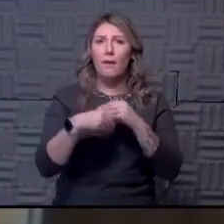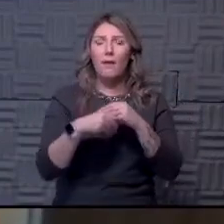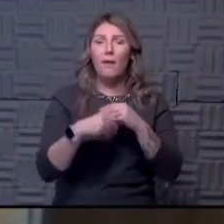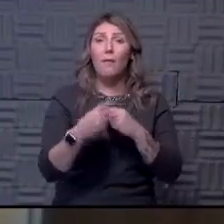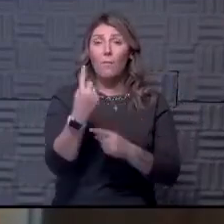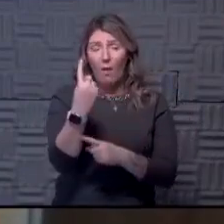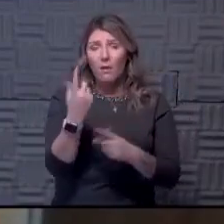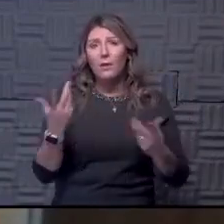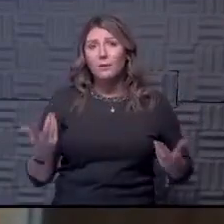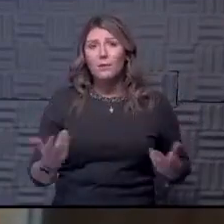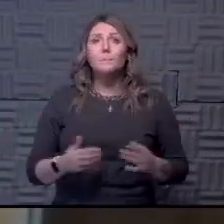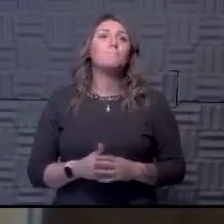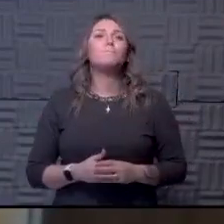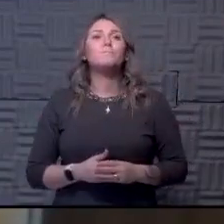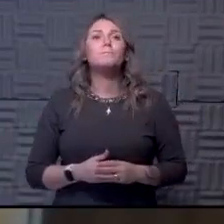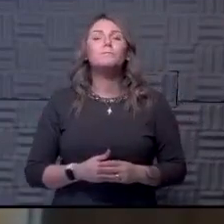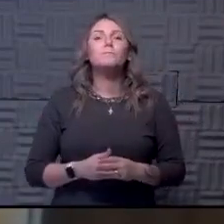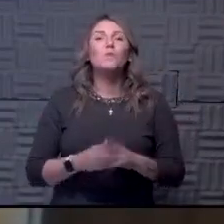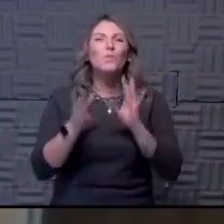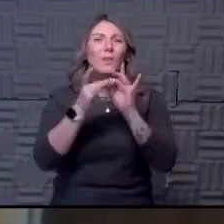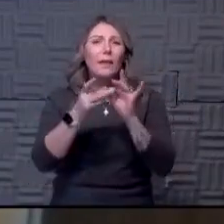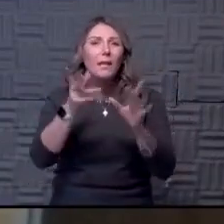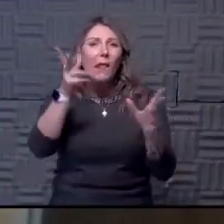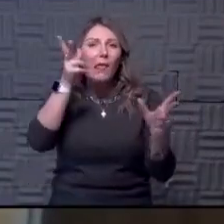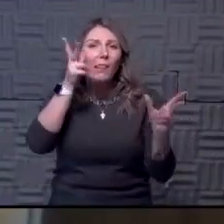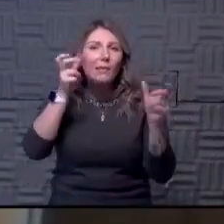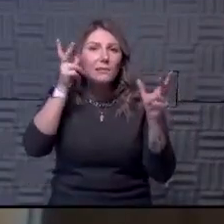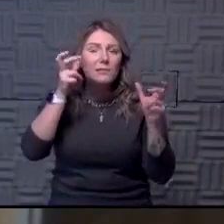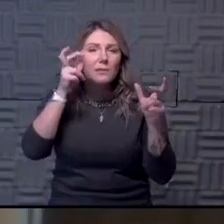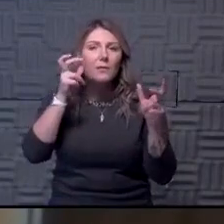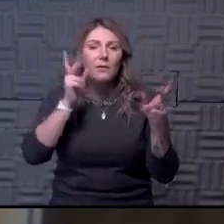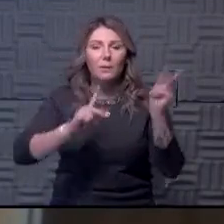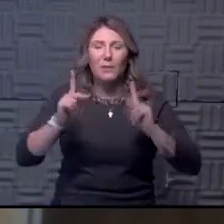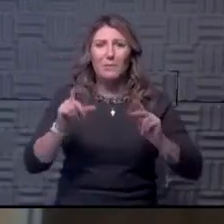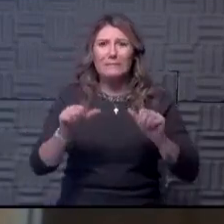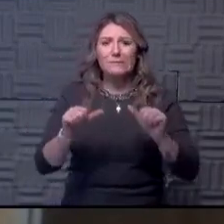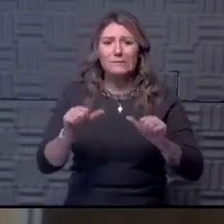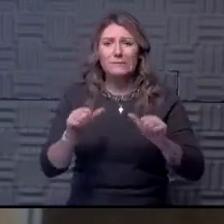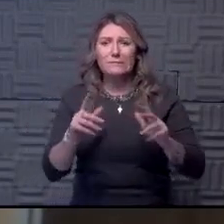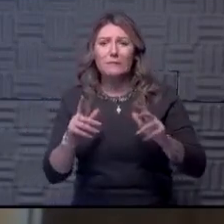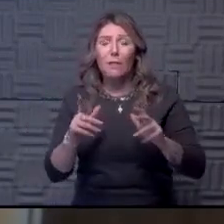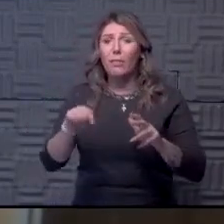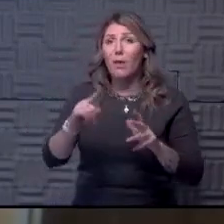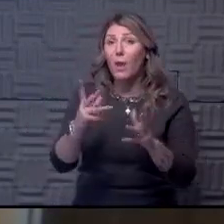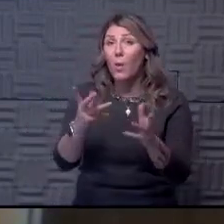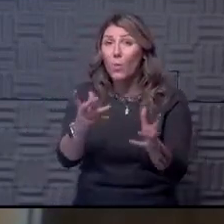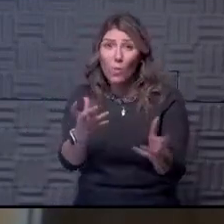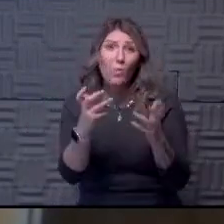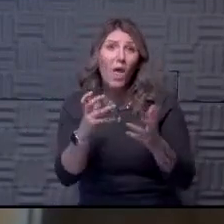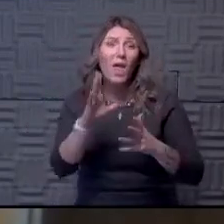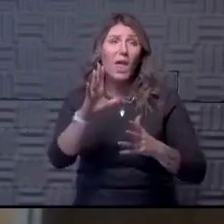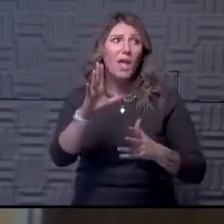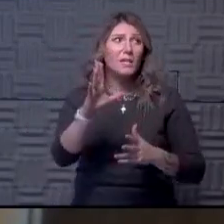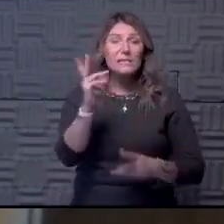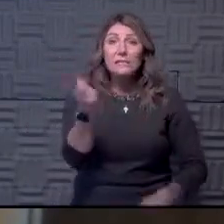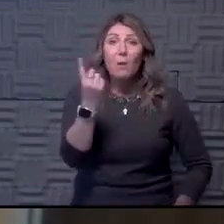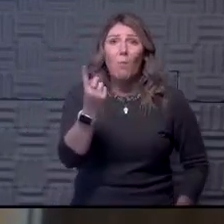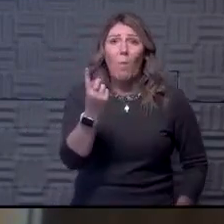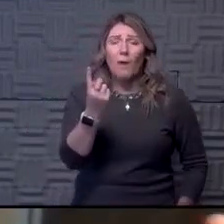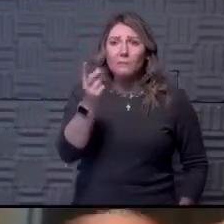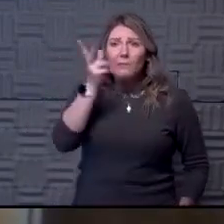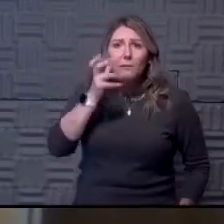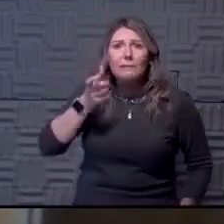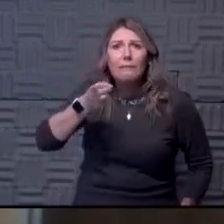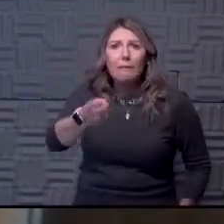one, it's about listening. So it's about, I think people who are hesitant, what we're finding is they want to be heard. They want somebody to listen to them, to be